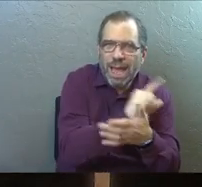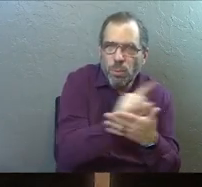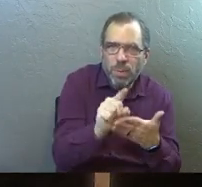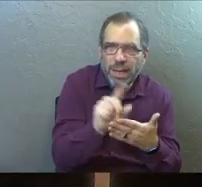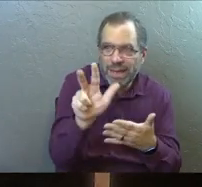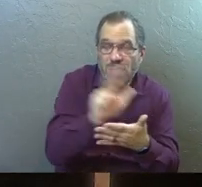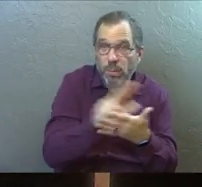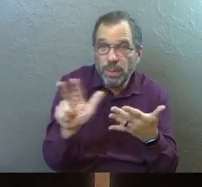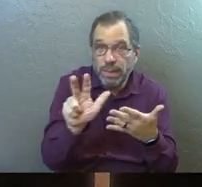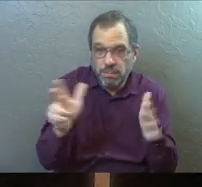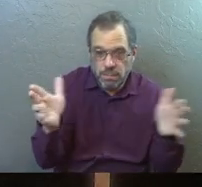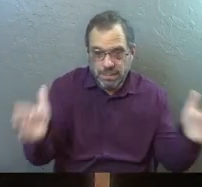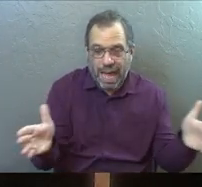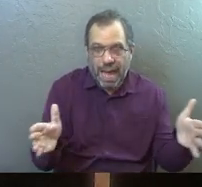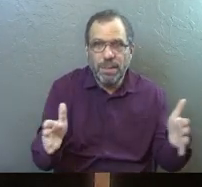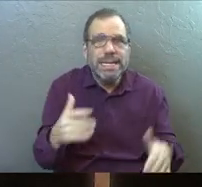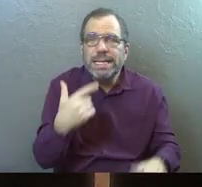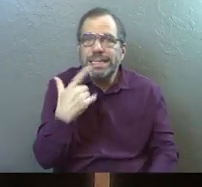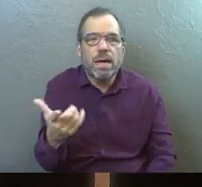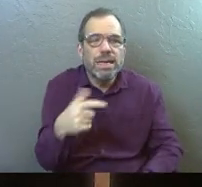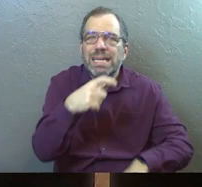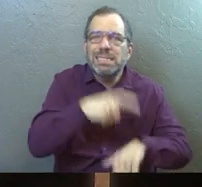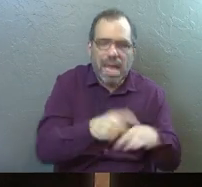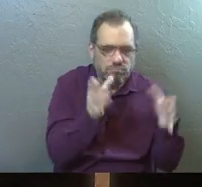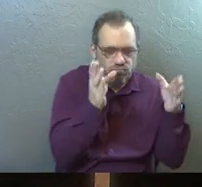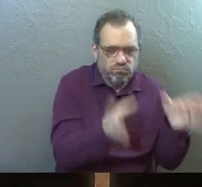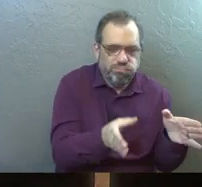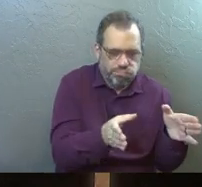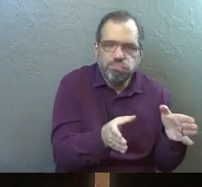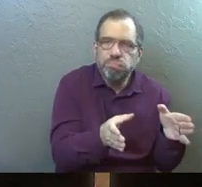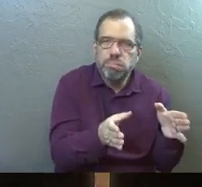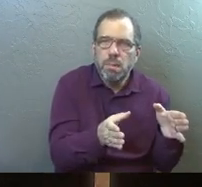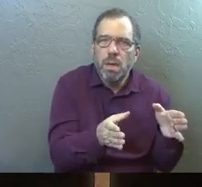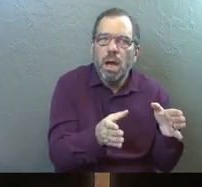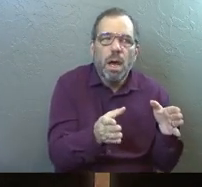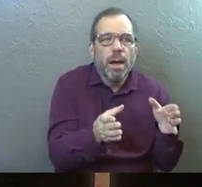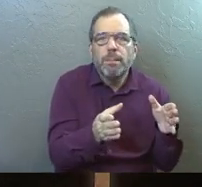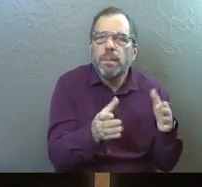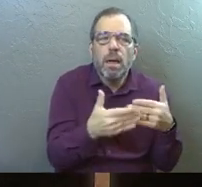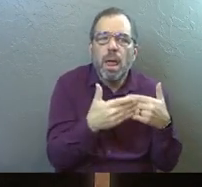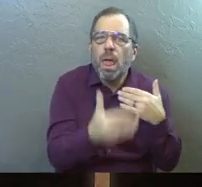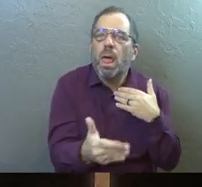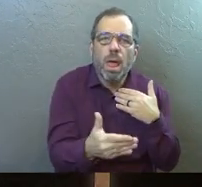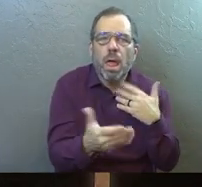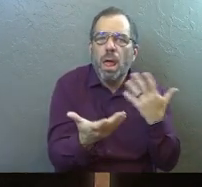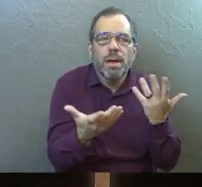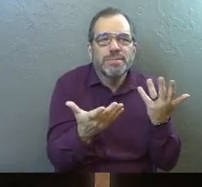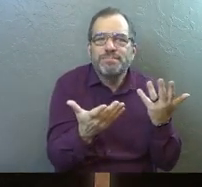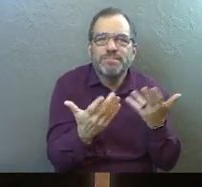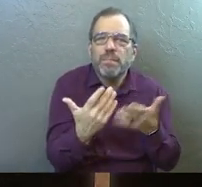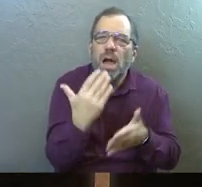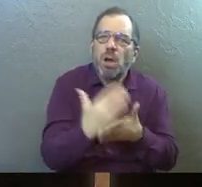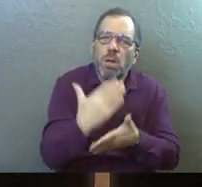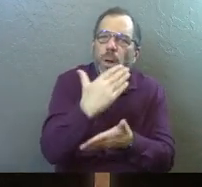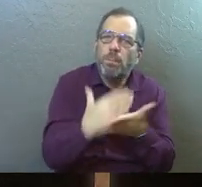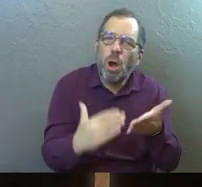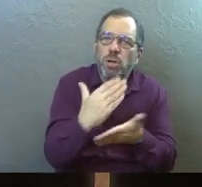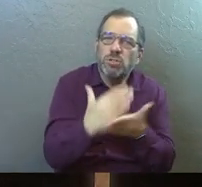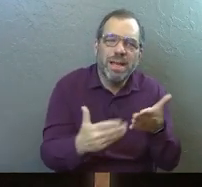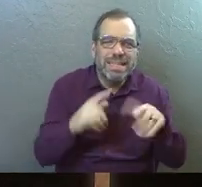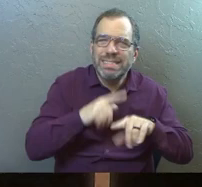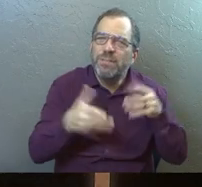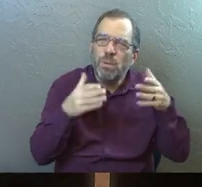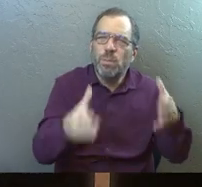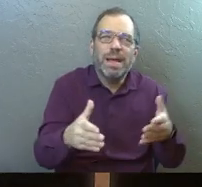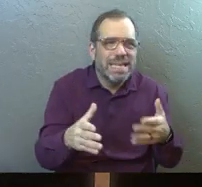that 3-week period. He'll just give you a period of time, and you'll go forward in that. There's what we're trying to say is there's multiple